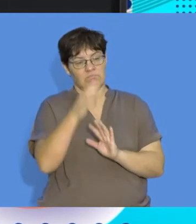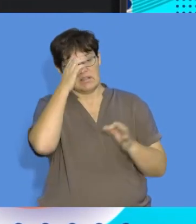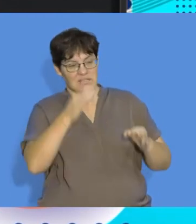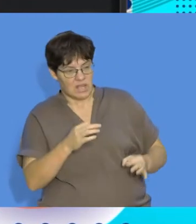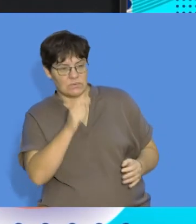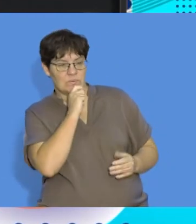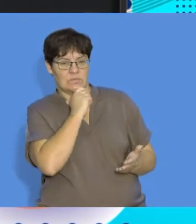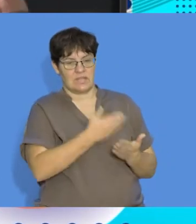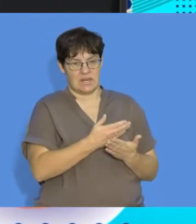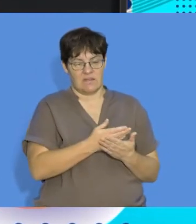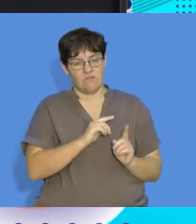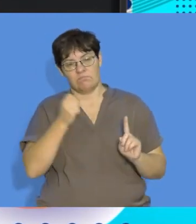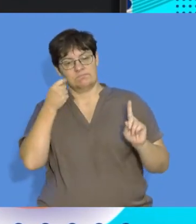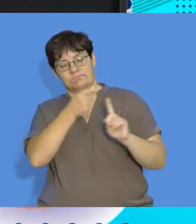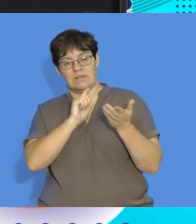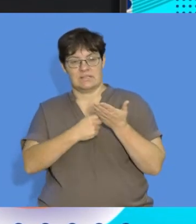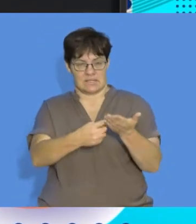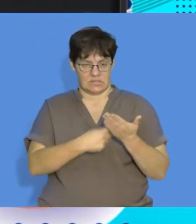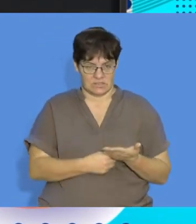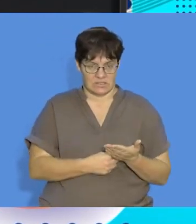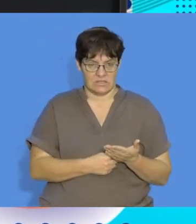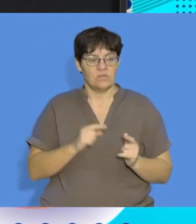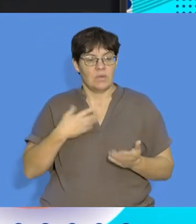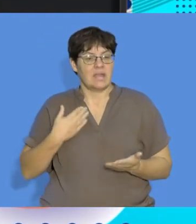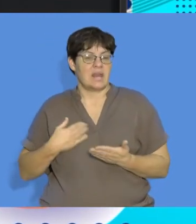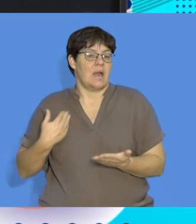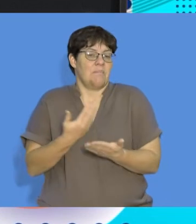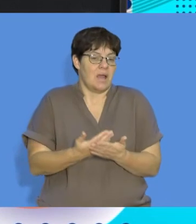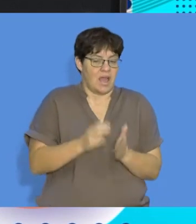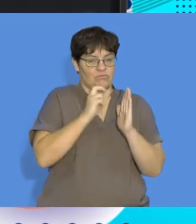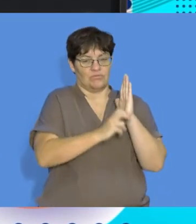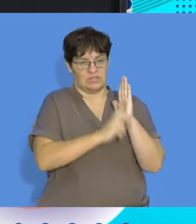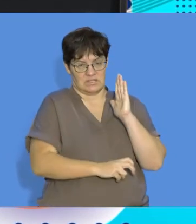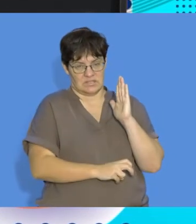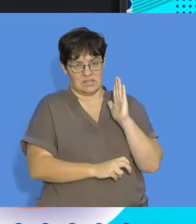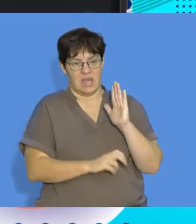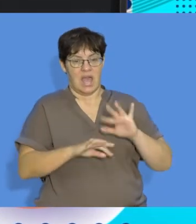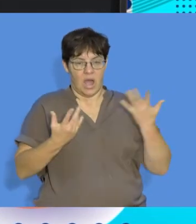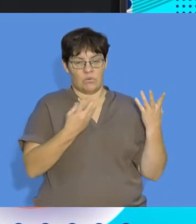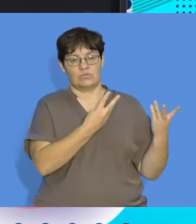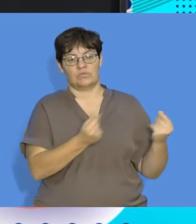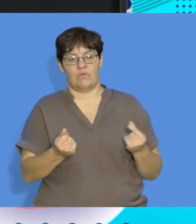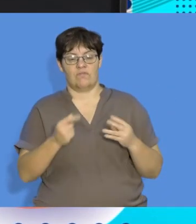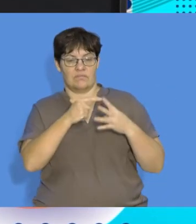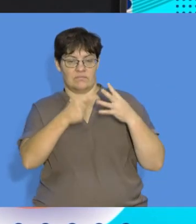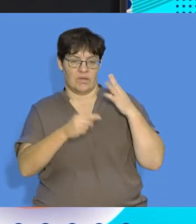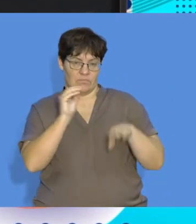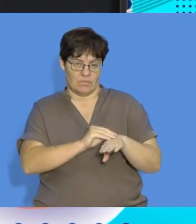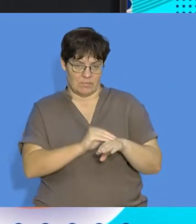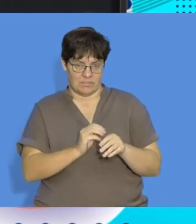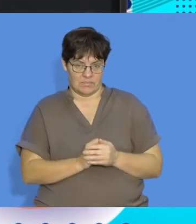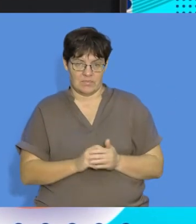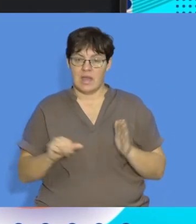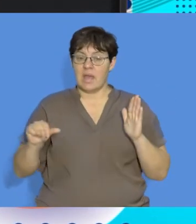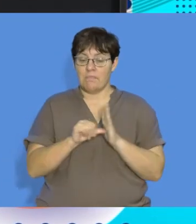that we decided to use for the purpose of our discussion in terms of applying the guidelines of solving different